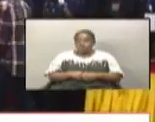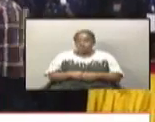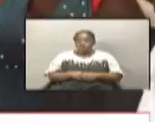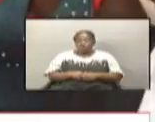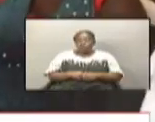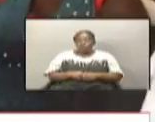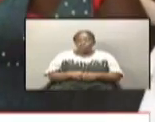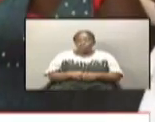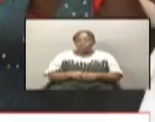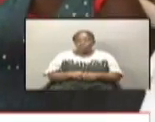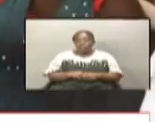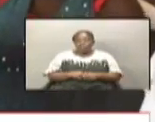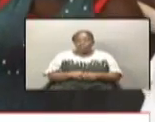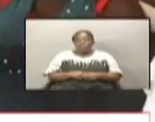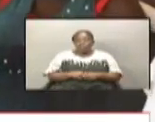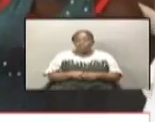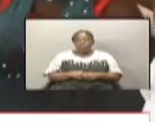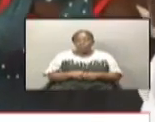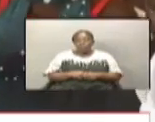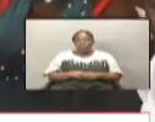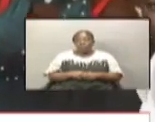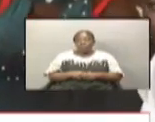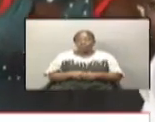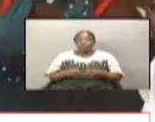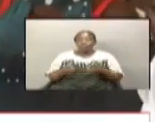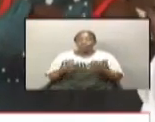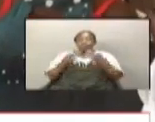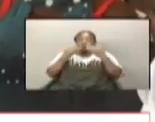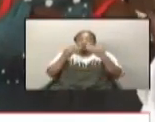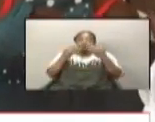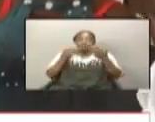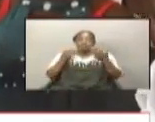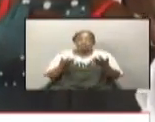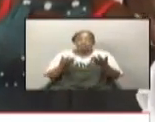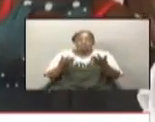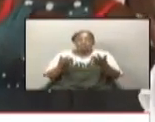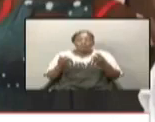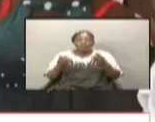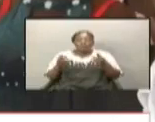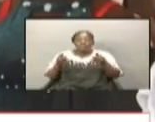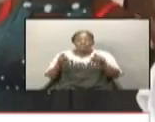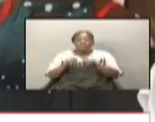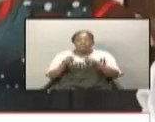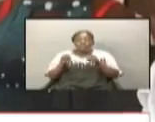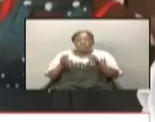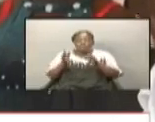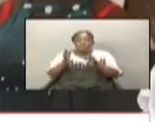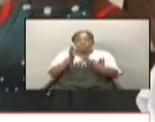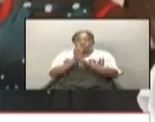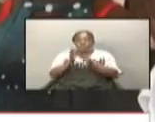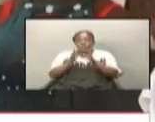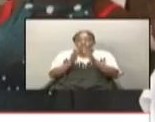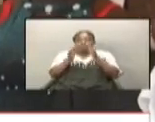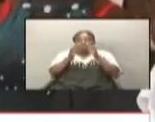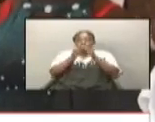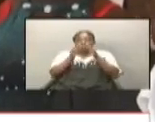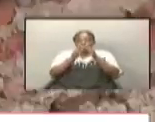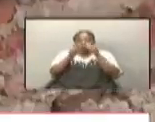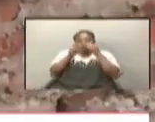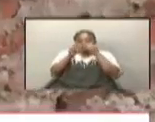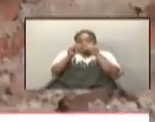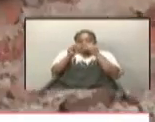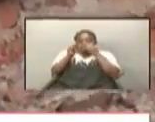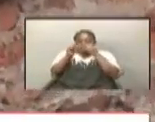what we are doing. Mutuzo mungeri yokusima President Museveni ategezeza nti bazimbye Kaguta's Hall kusomero lya Kibiito